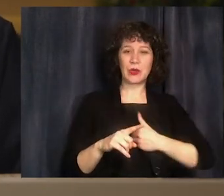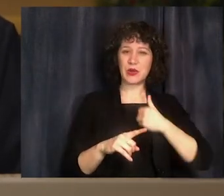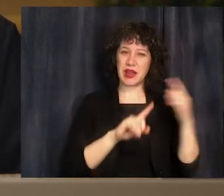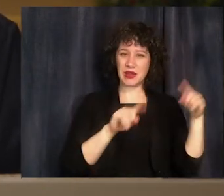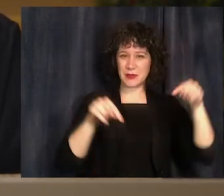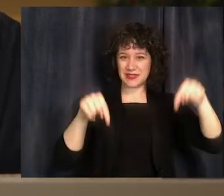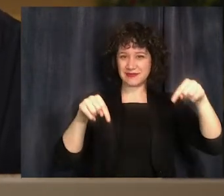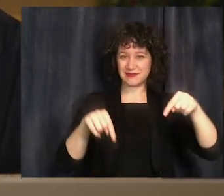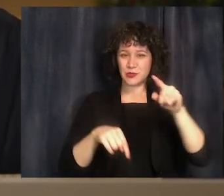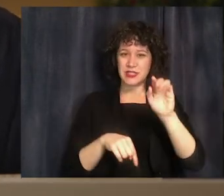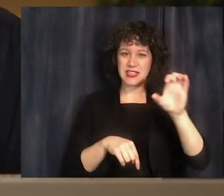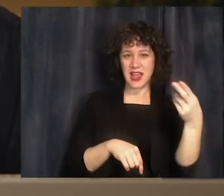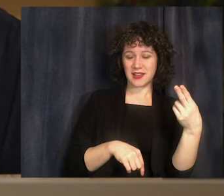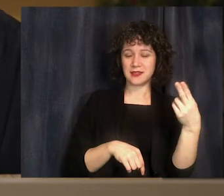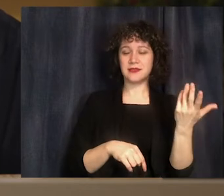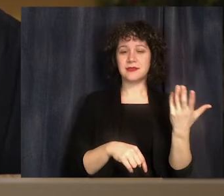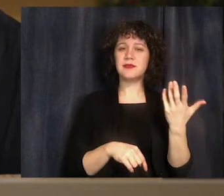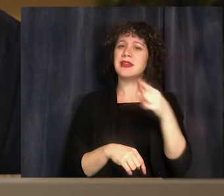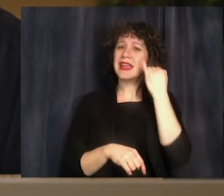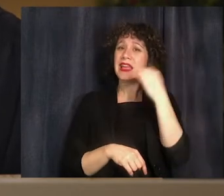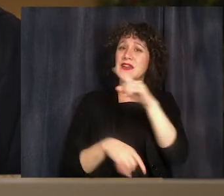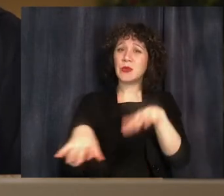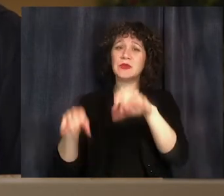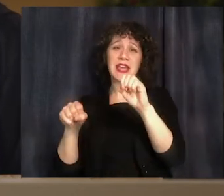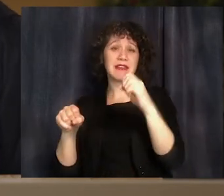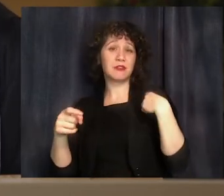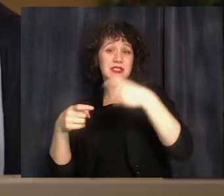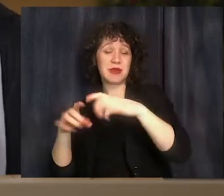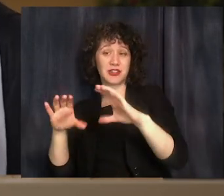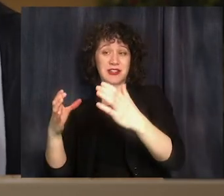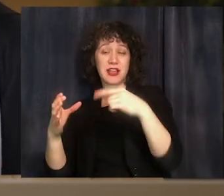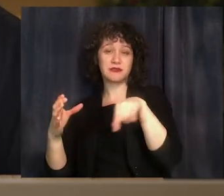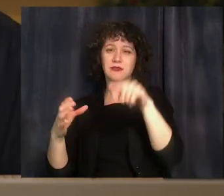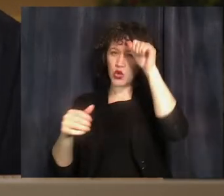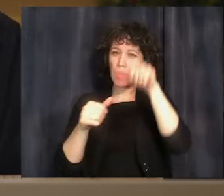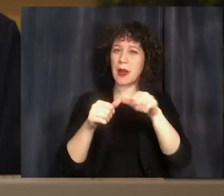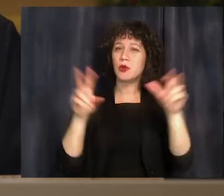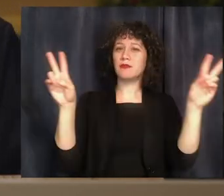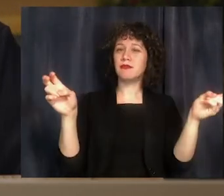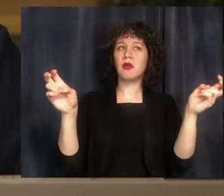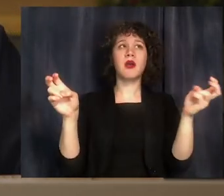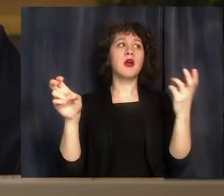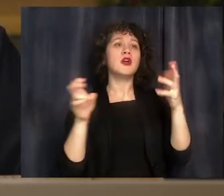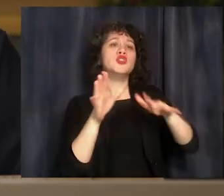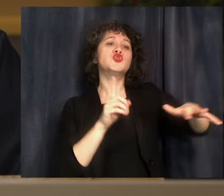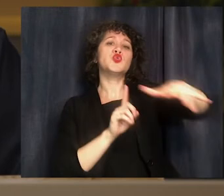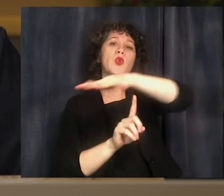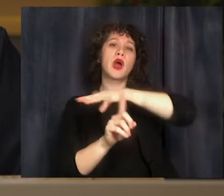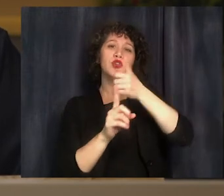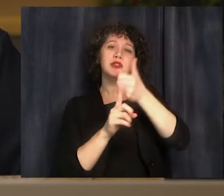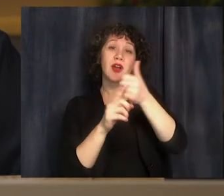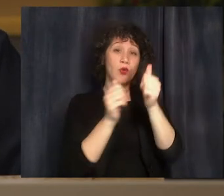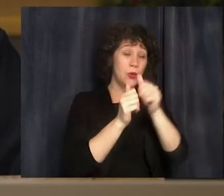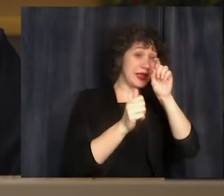Spanish 1 class, and you'll probably remember her saying, surround yourself with eagles, not with chickens. What I like most about being at tech, even more than